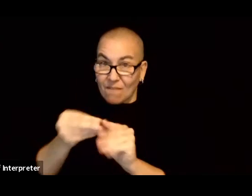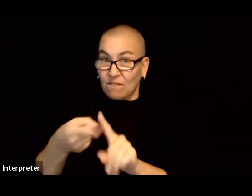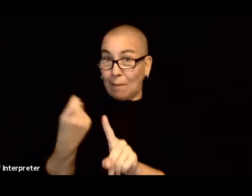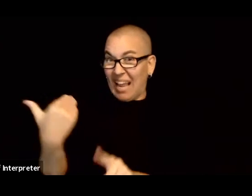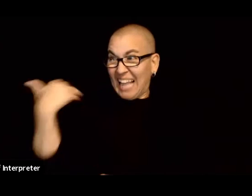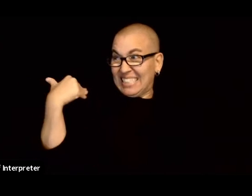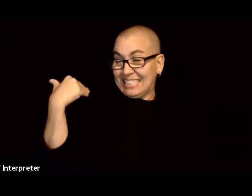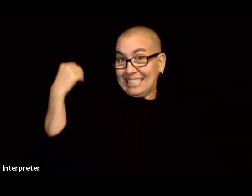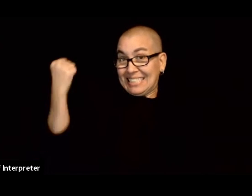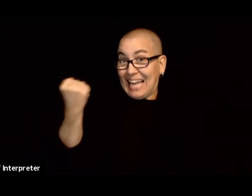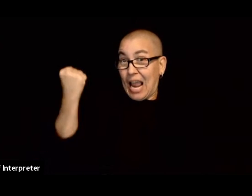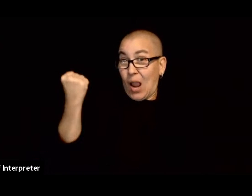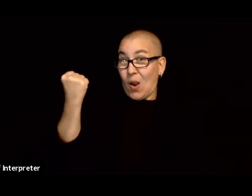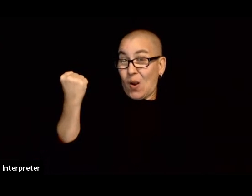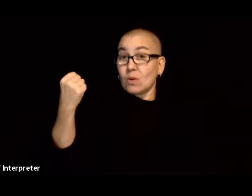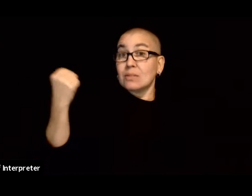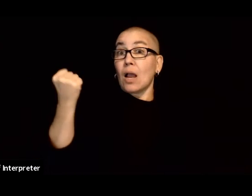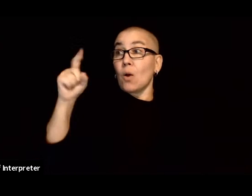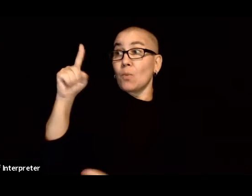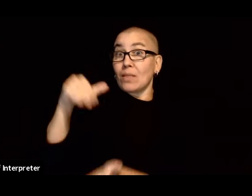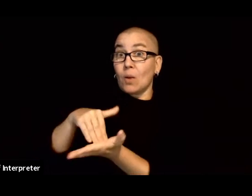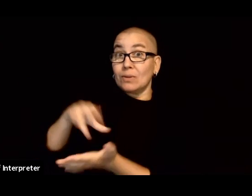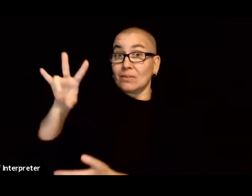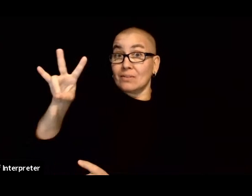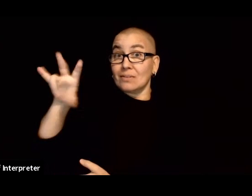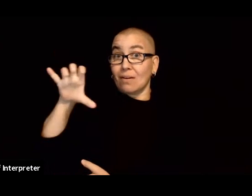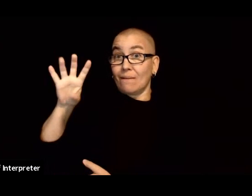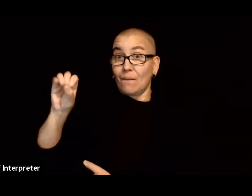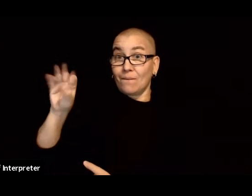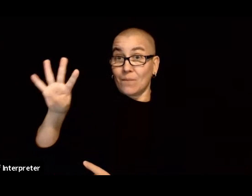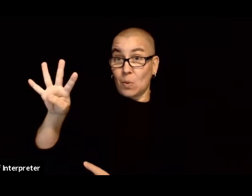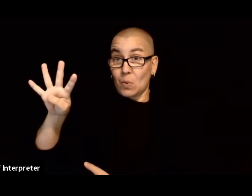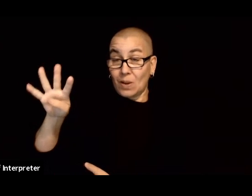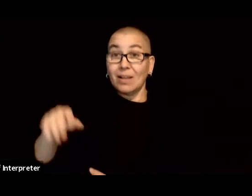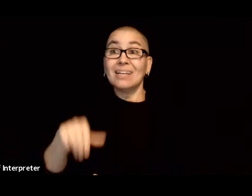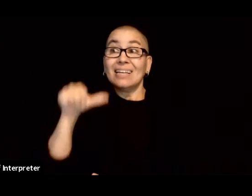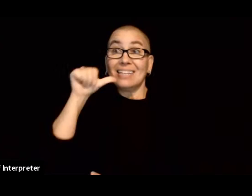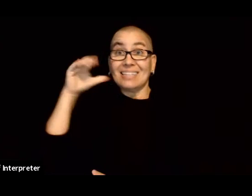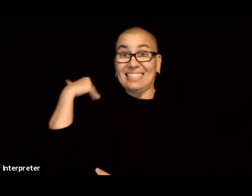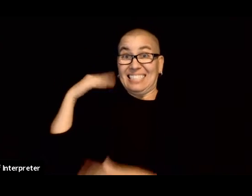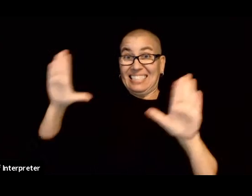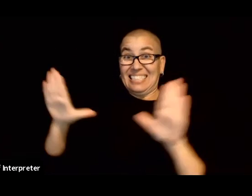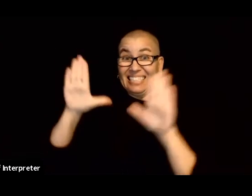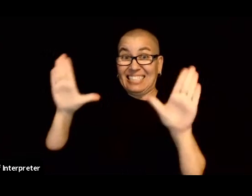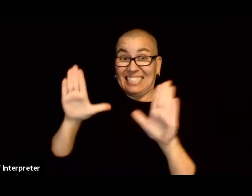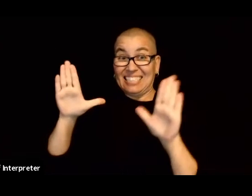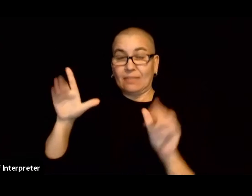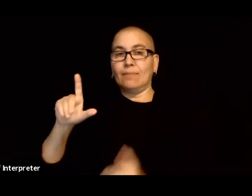from Friday. Sunday, 1,732 cases from Saturday.